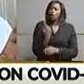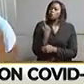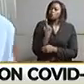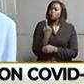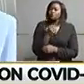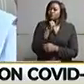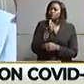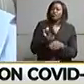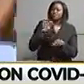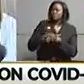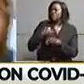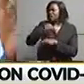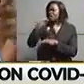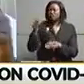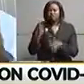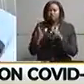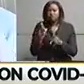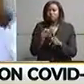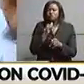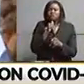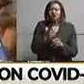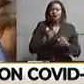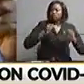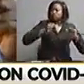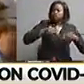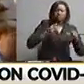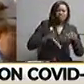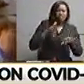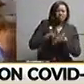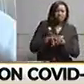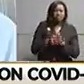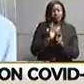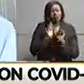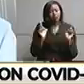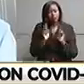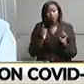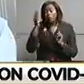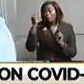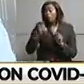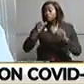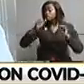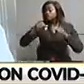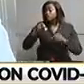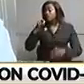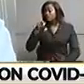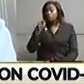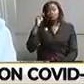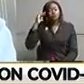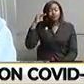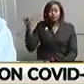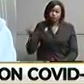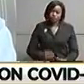are not part of this group, you are not with the border, somebody, even border, because you never know whether the border.